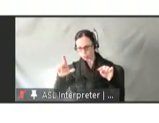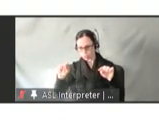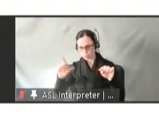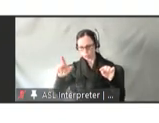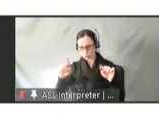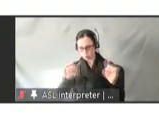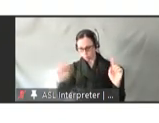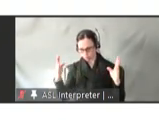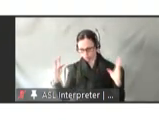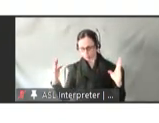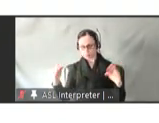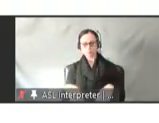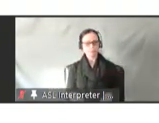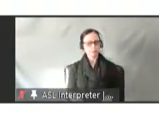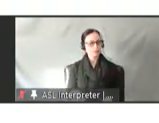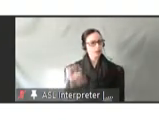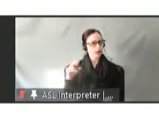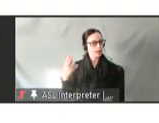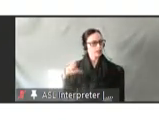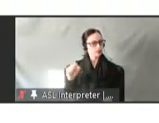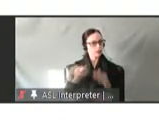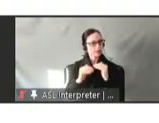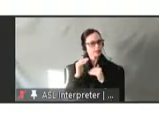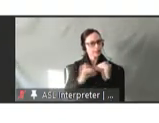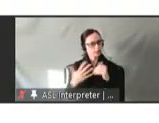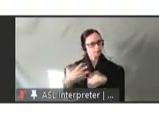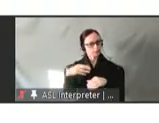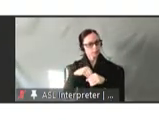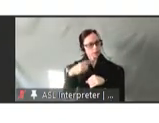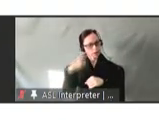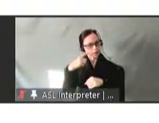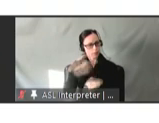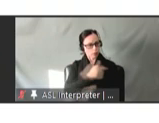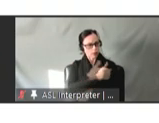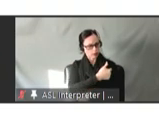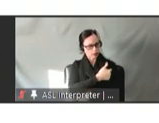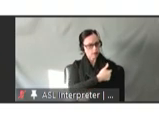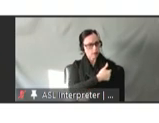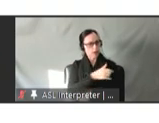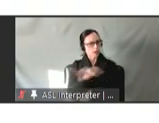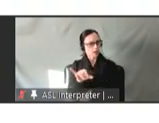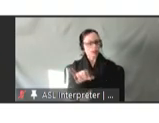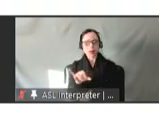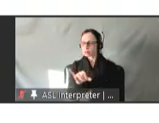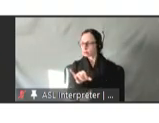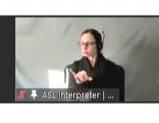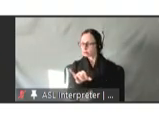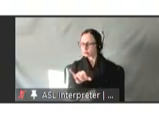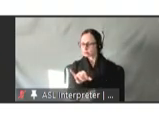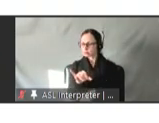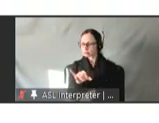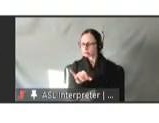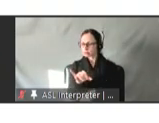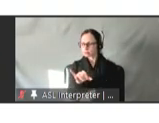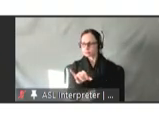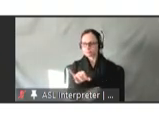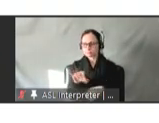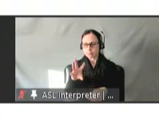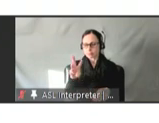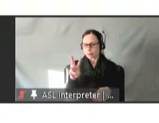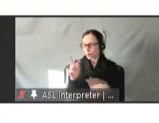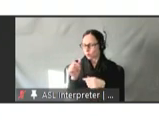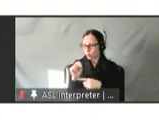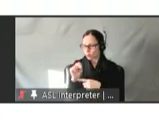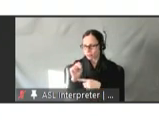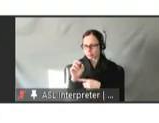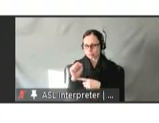October 2021. The IHS facilities that participated in the immunization improvement initiative, such as the Warm Springs Service Unit in